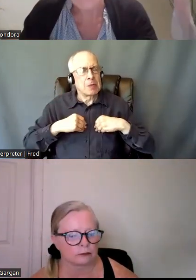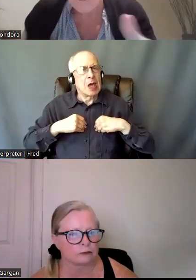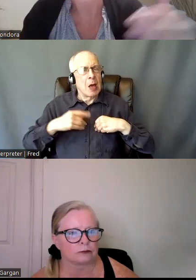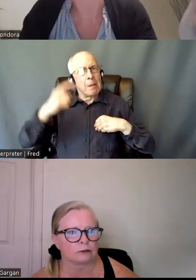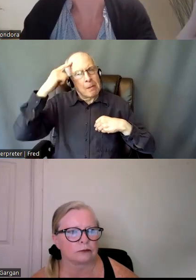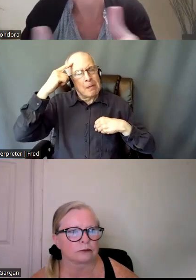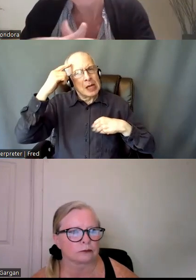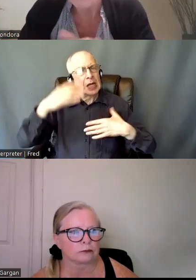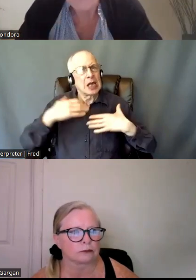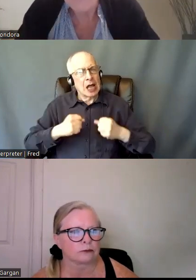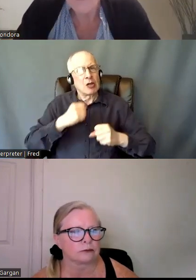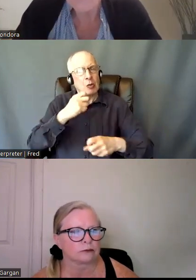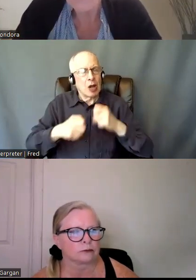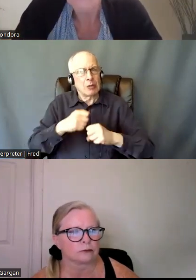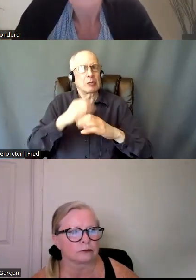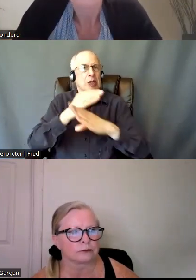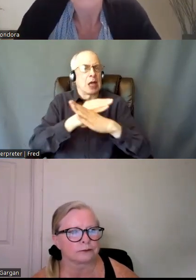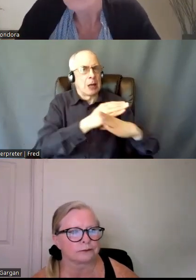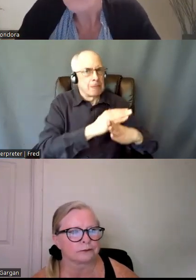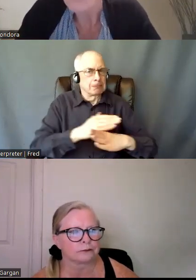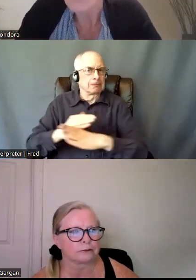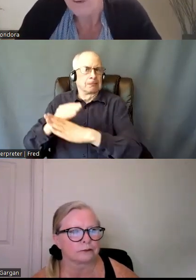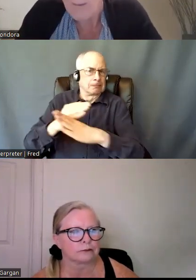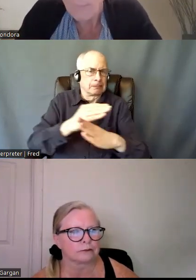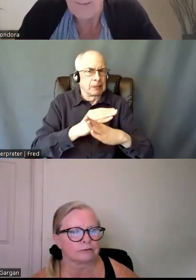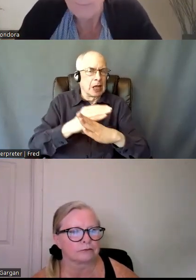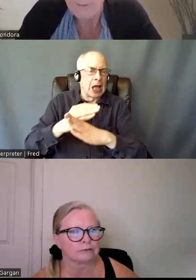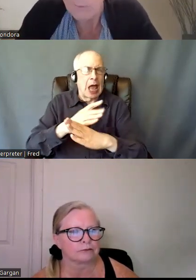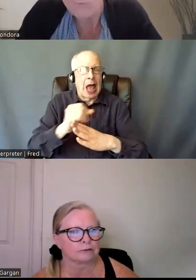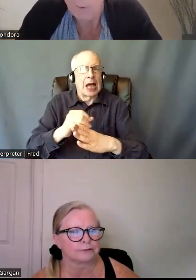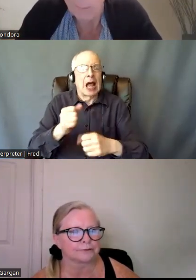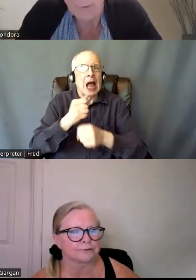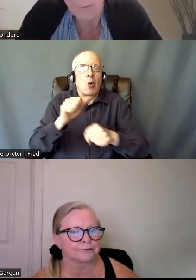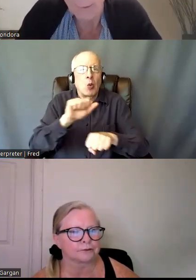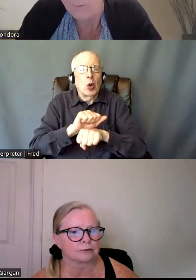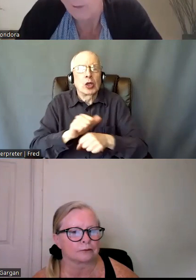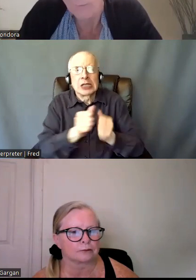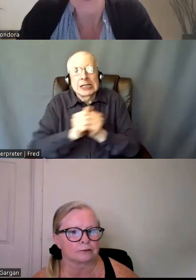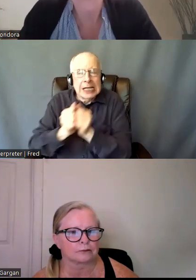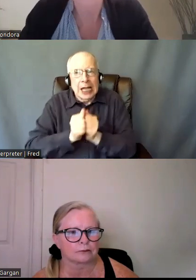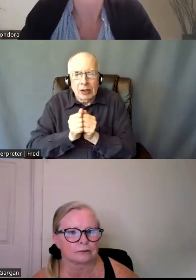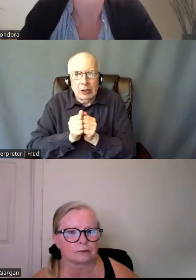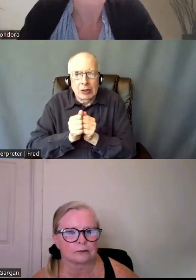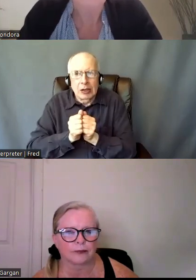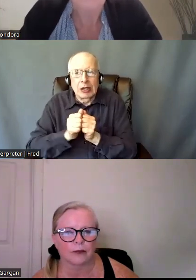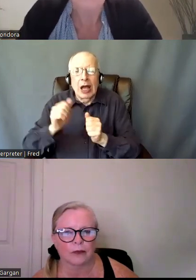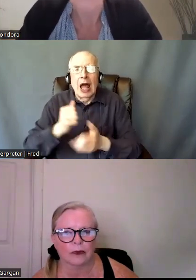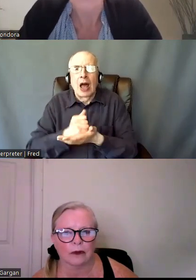and co-create a thoughtful plan together to help people overcome them to move forward in their recovery.